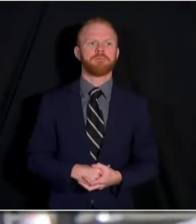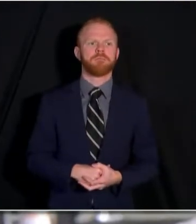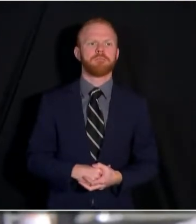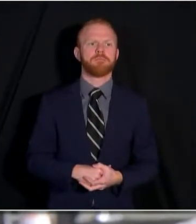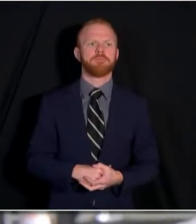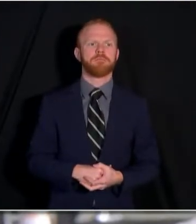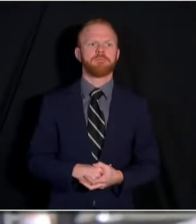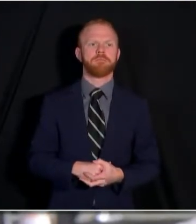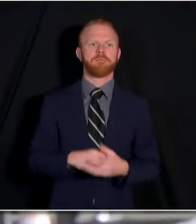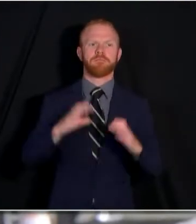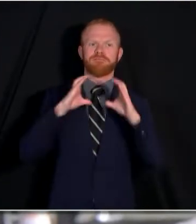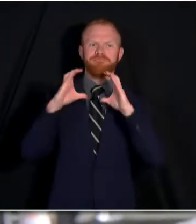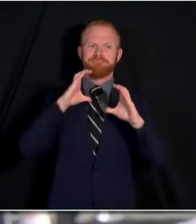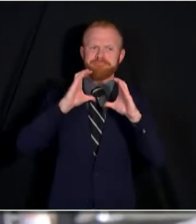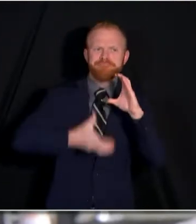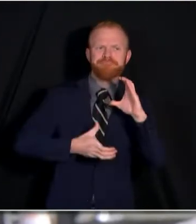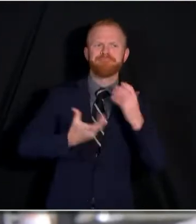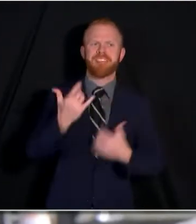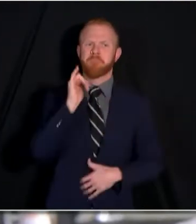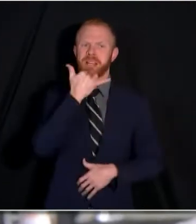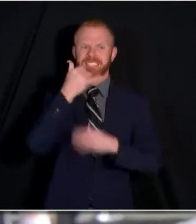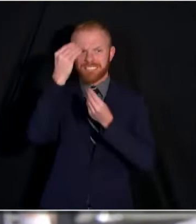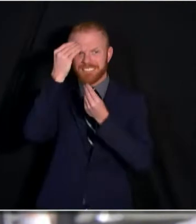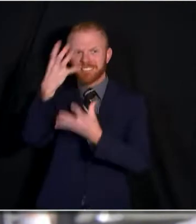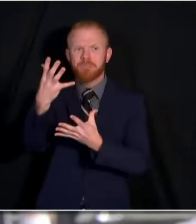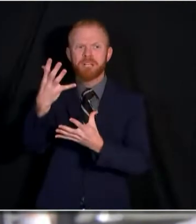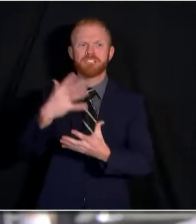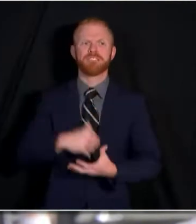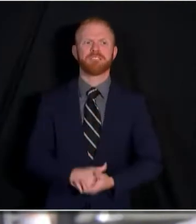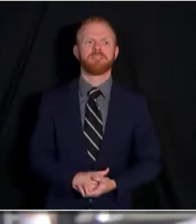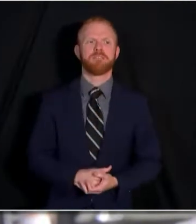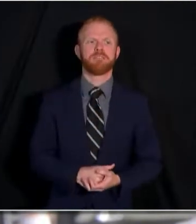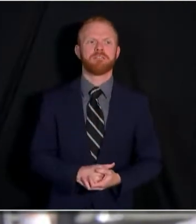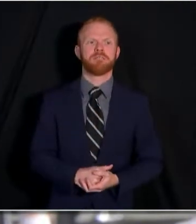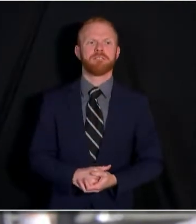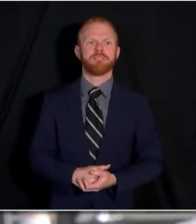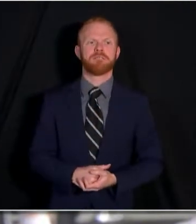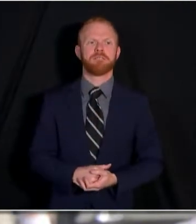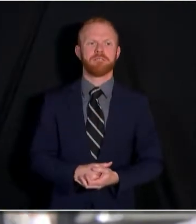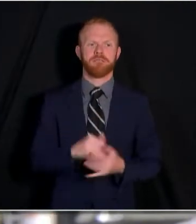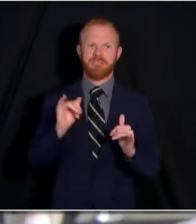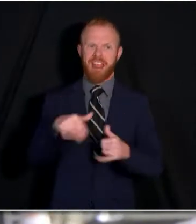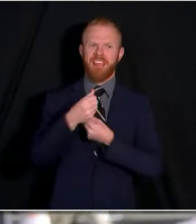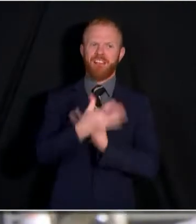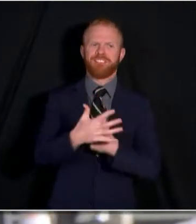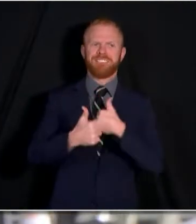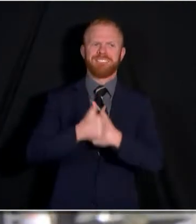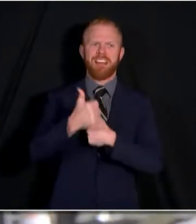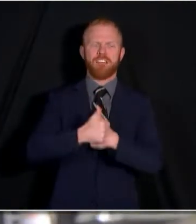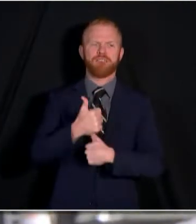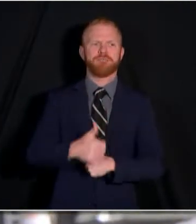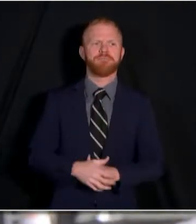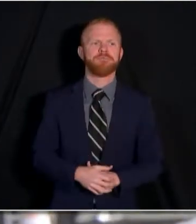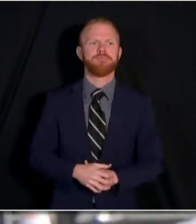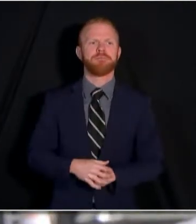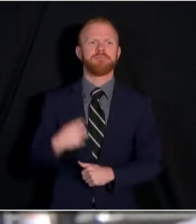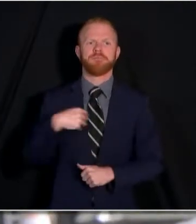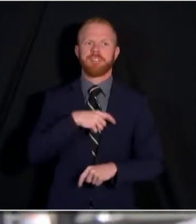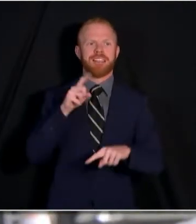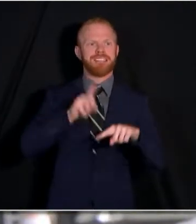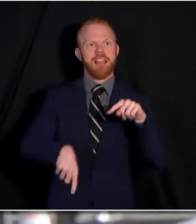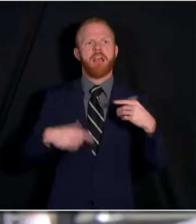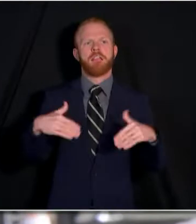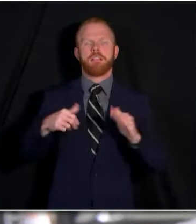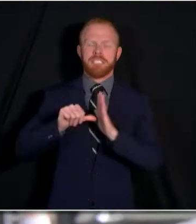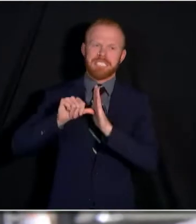risk. The importance of this vaccine and this vaccination site cannot be overstated. Equity